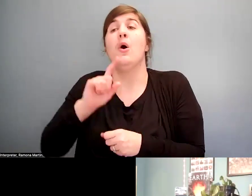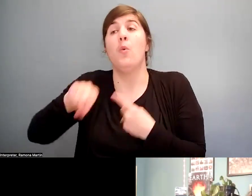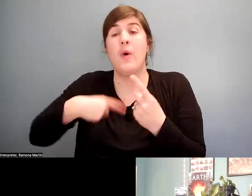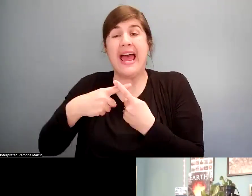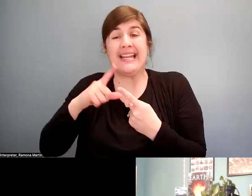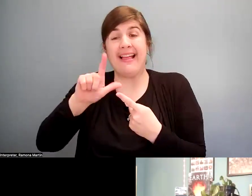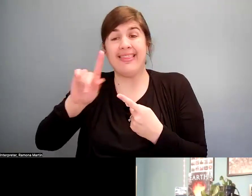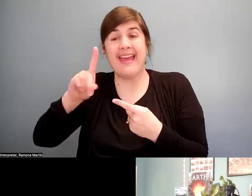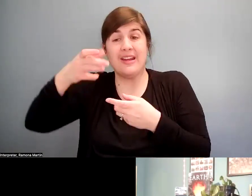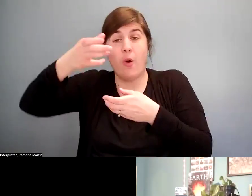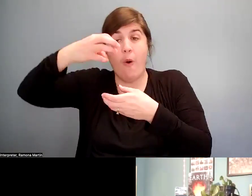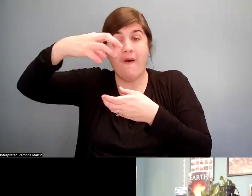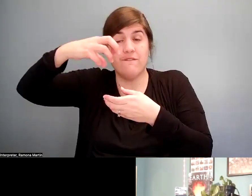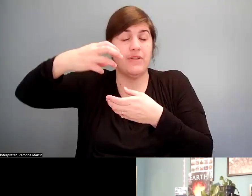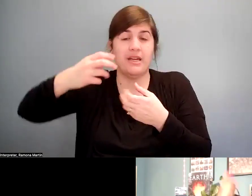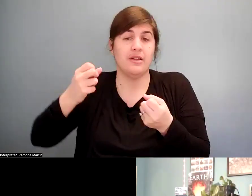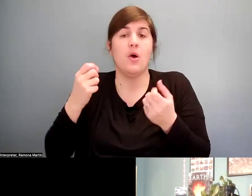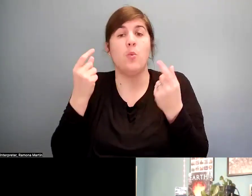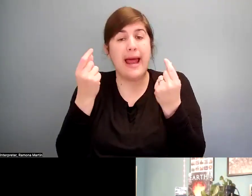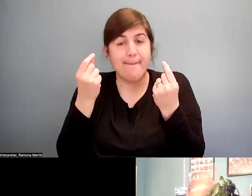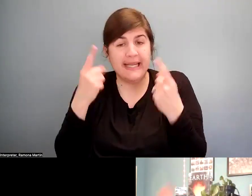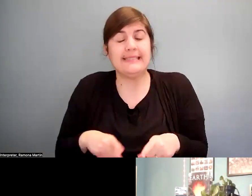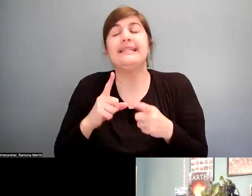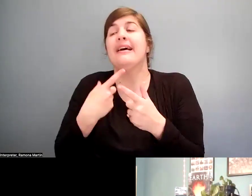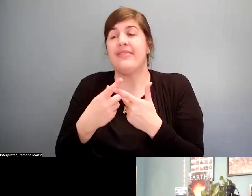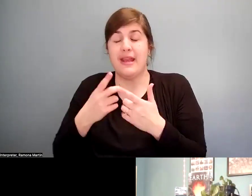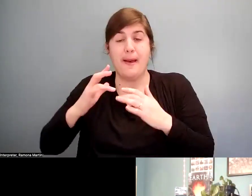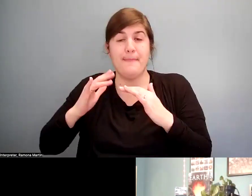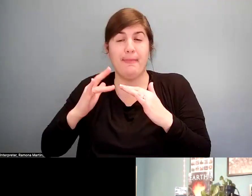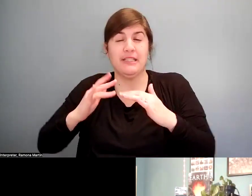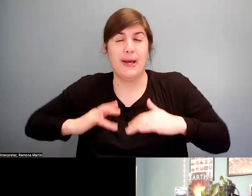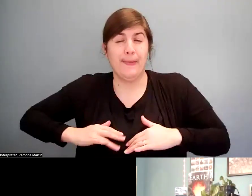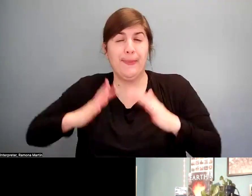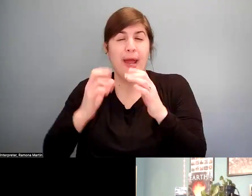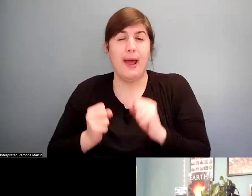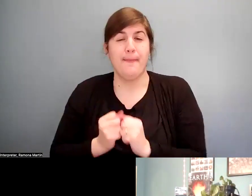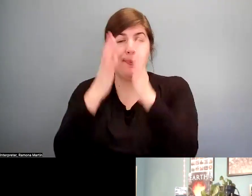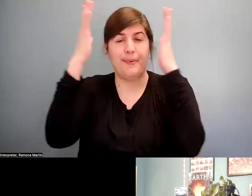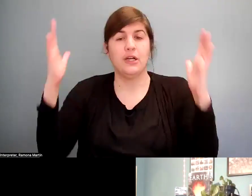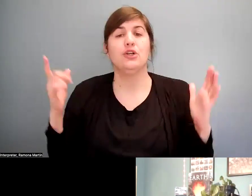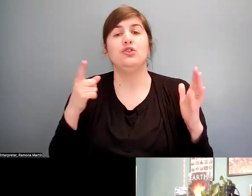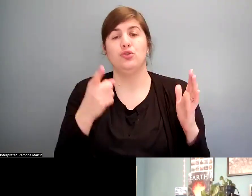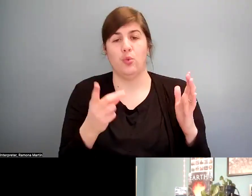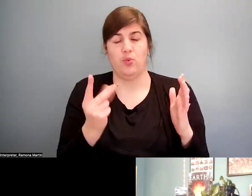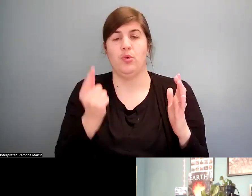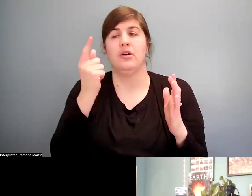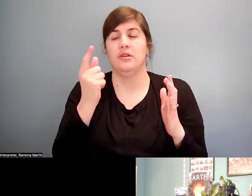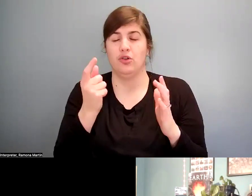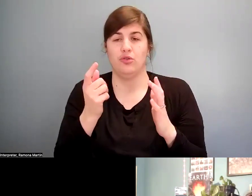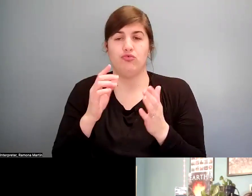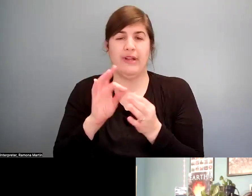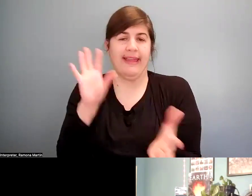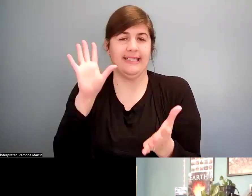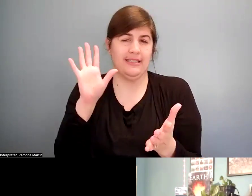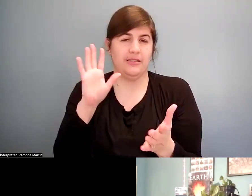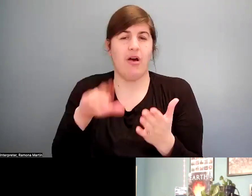cap, what does it do? All the bubbles rush out and it explodes. And that's because you've suddenly released all of that pressure.